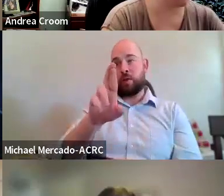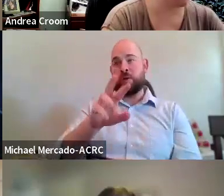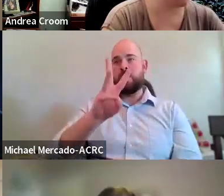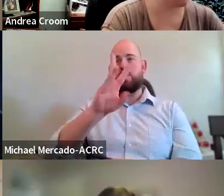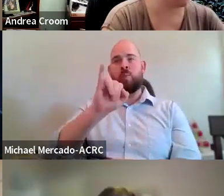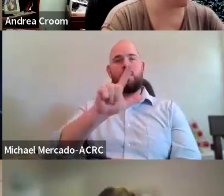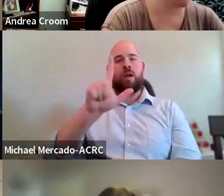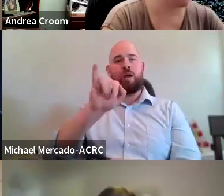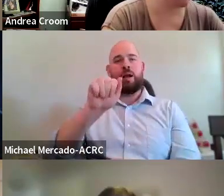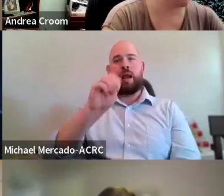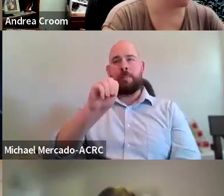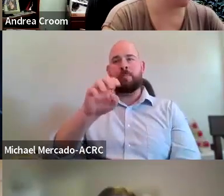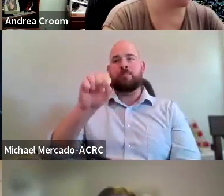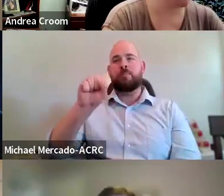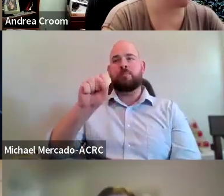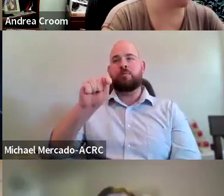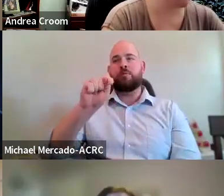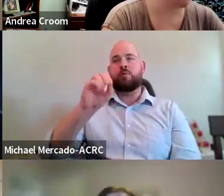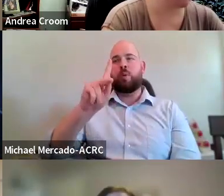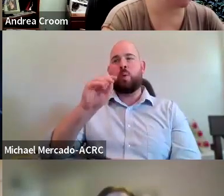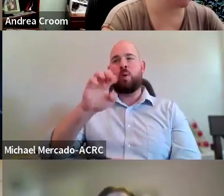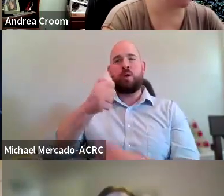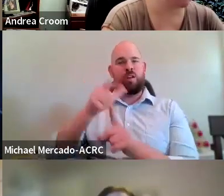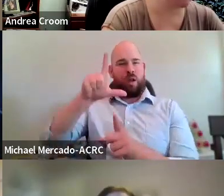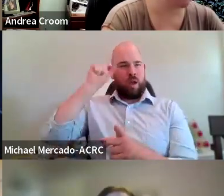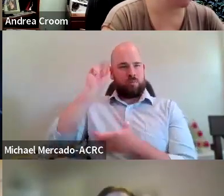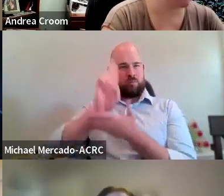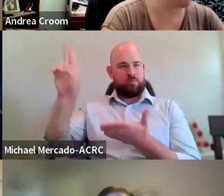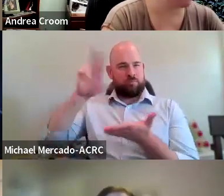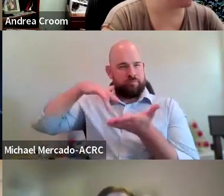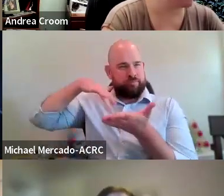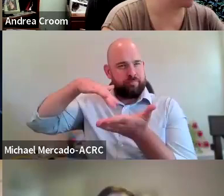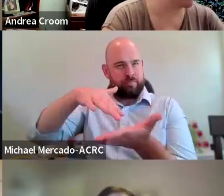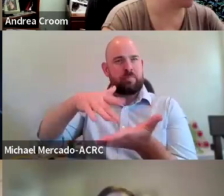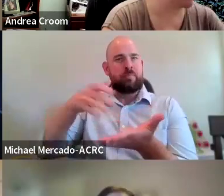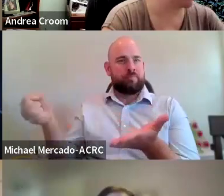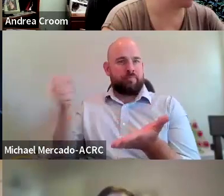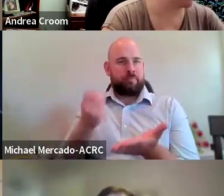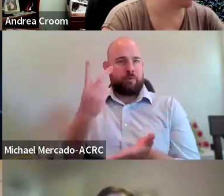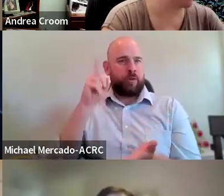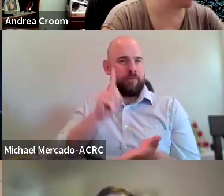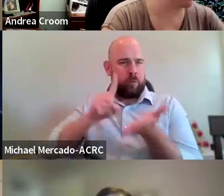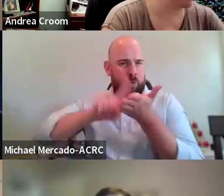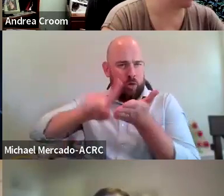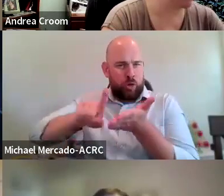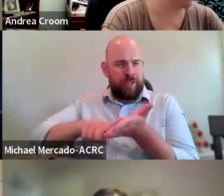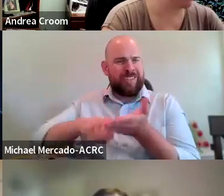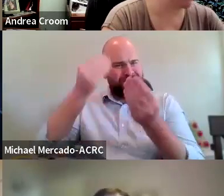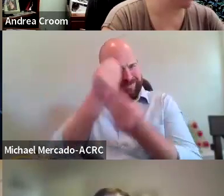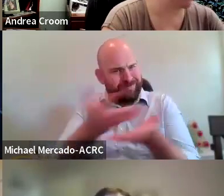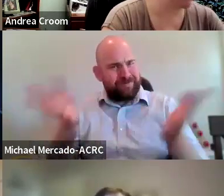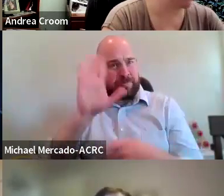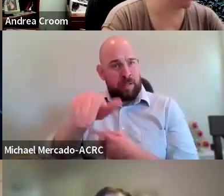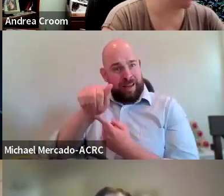to, in 1960, a gentleman by the name of Dr. William Stokoe. He was a linguist